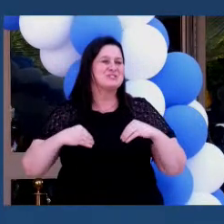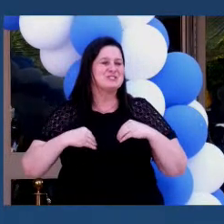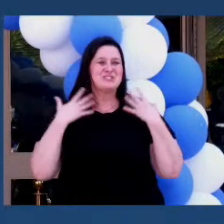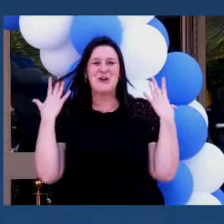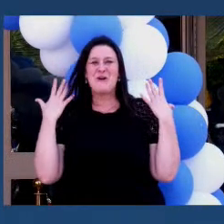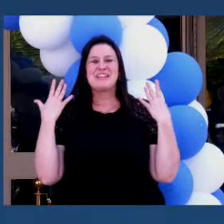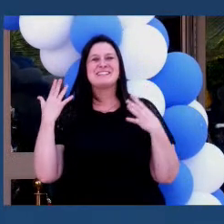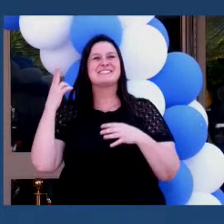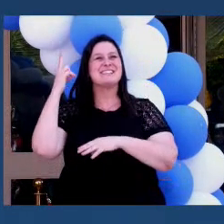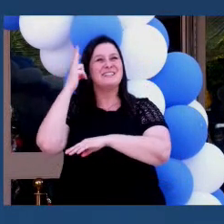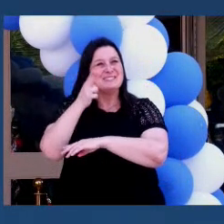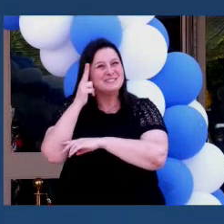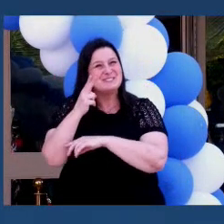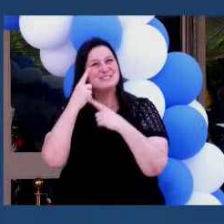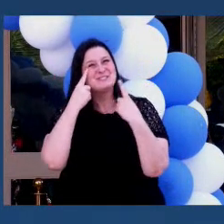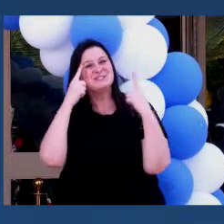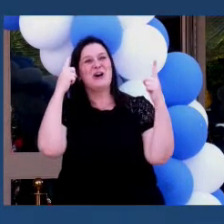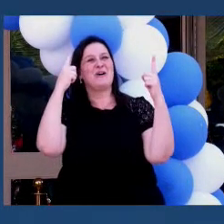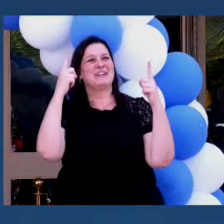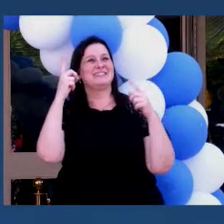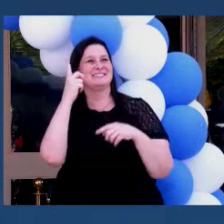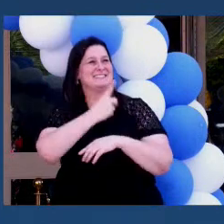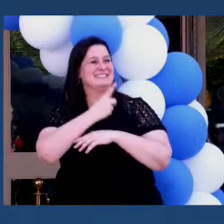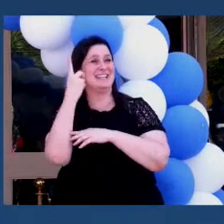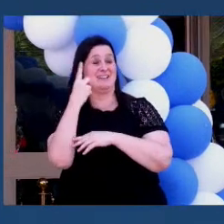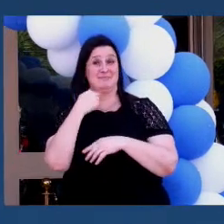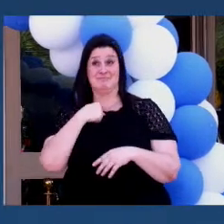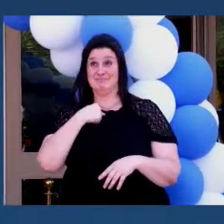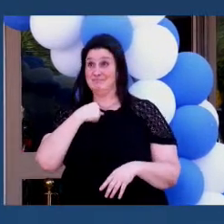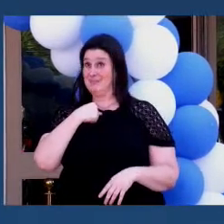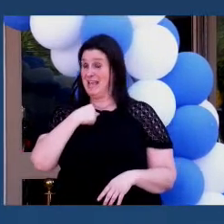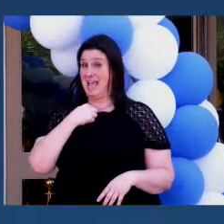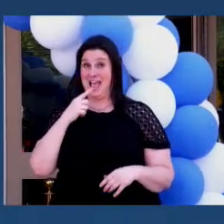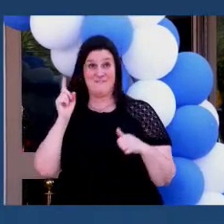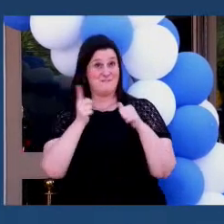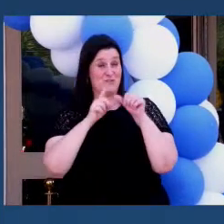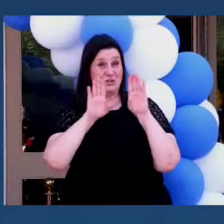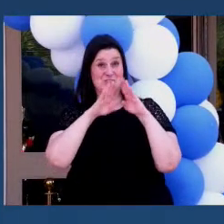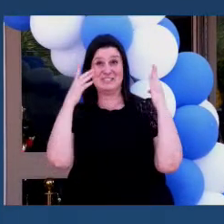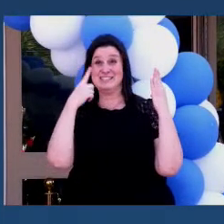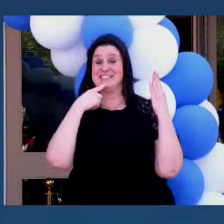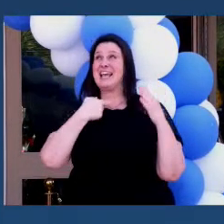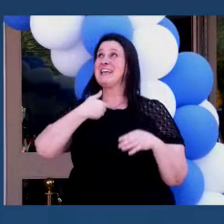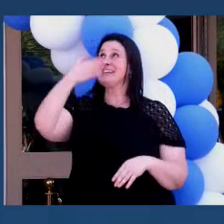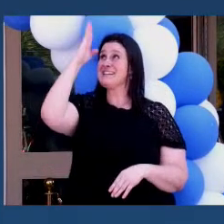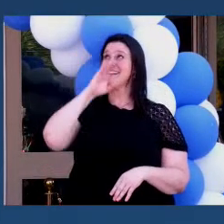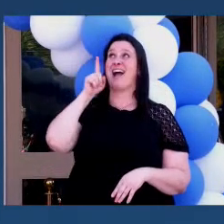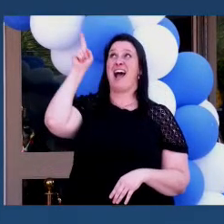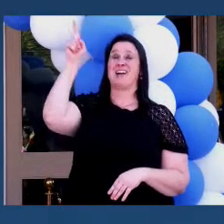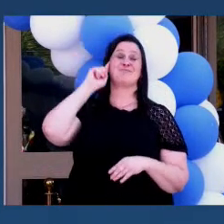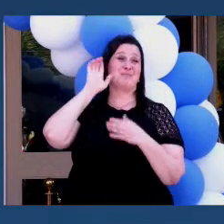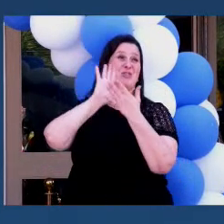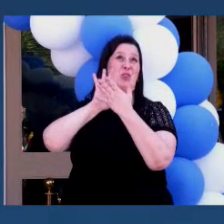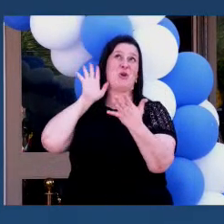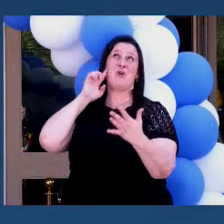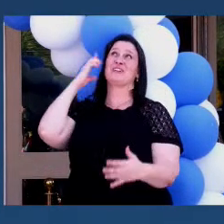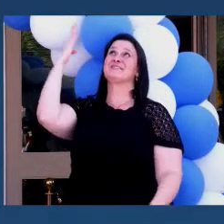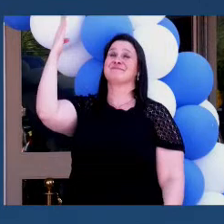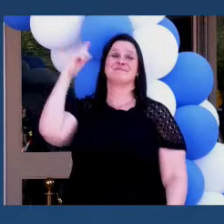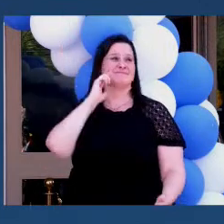historic day, I first say, God be the glory.